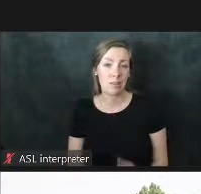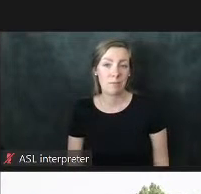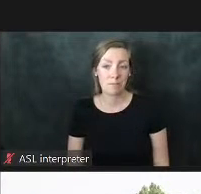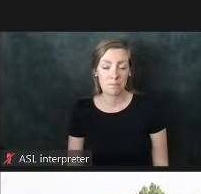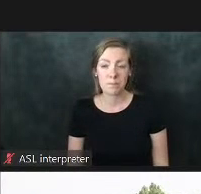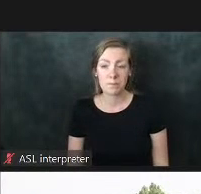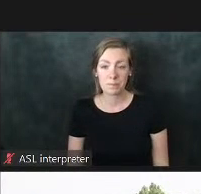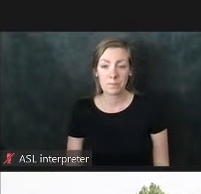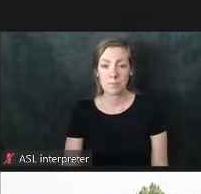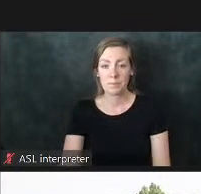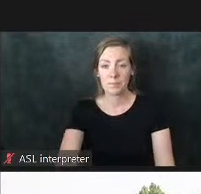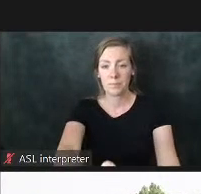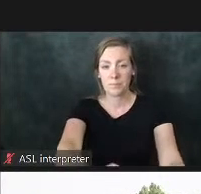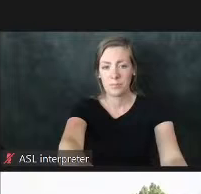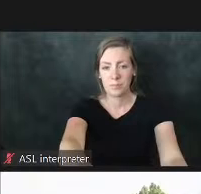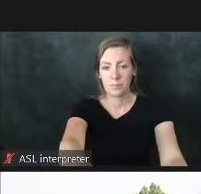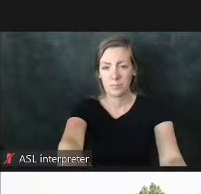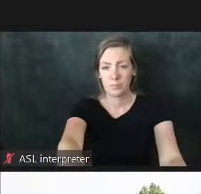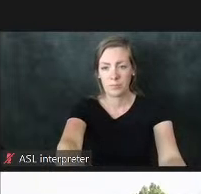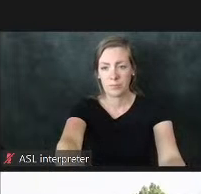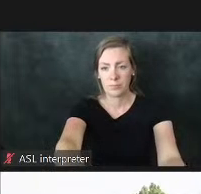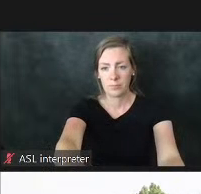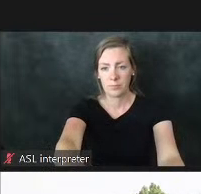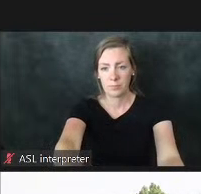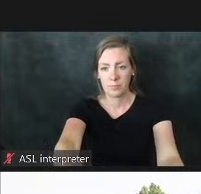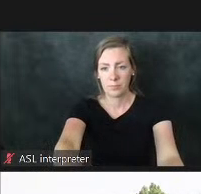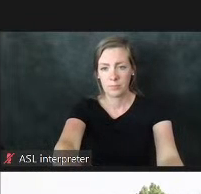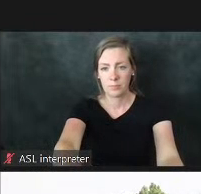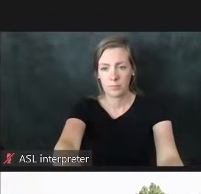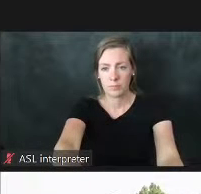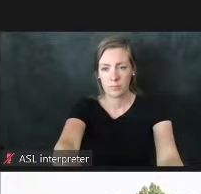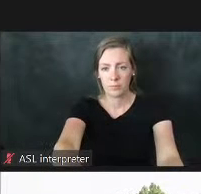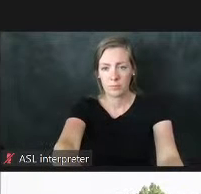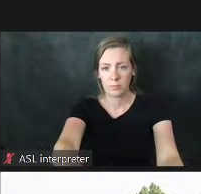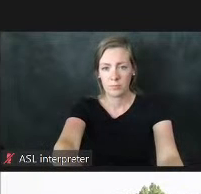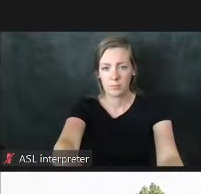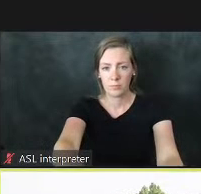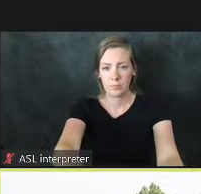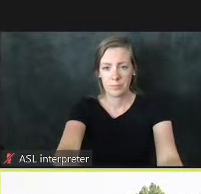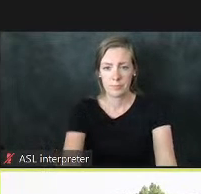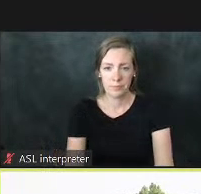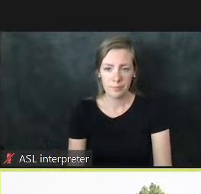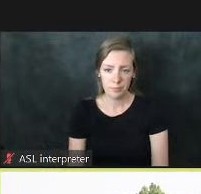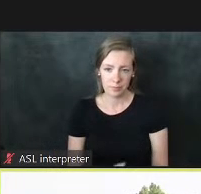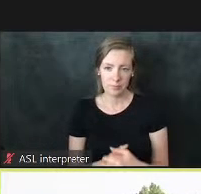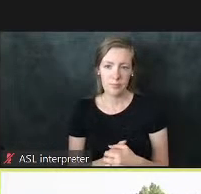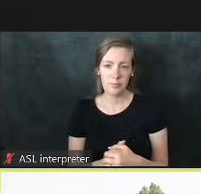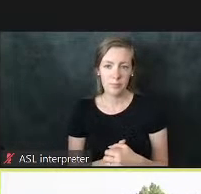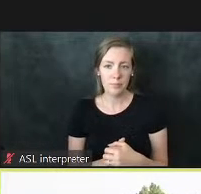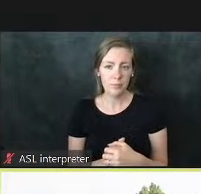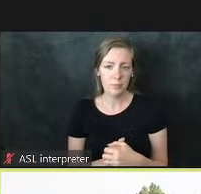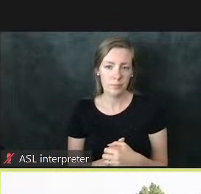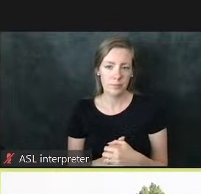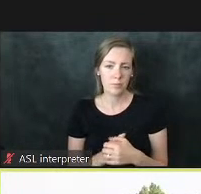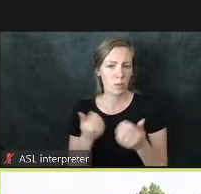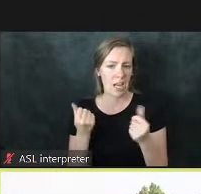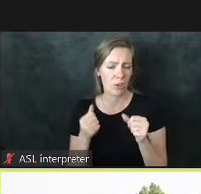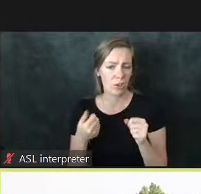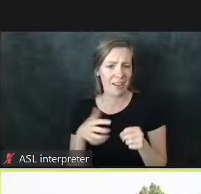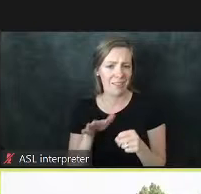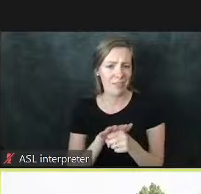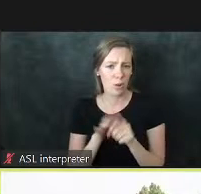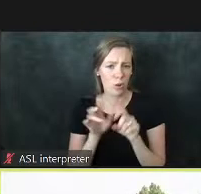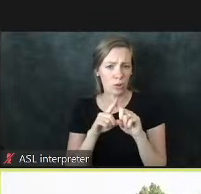And if you do that full screen, we can see those slides there. Yeah, when I go to full screen, it disappears on